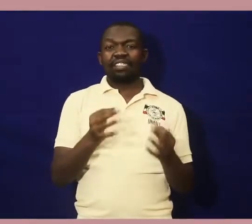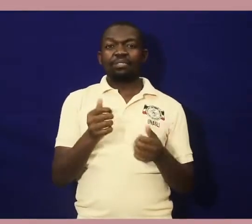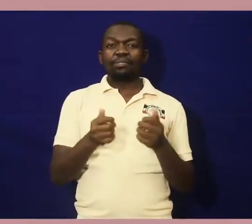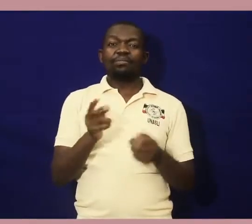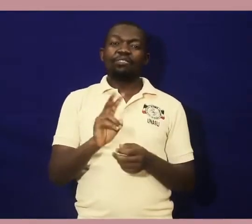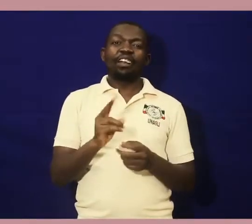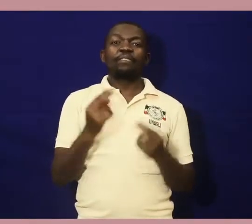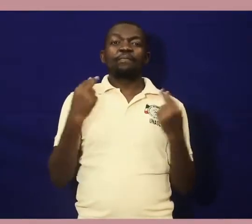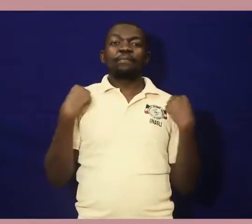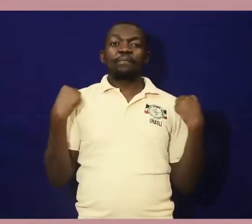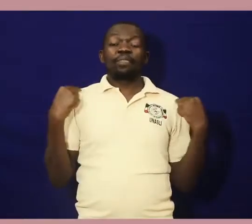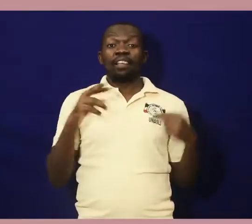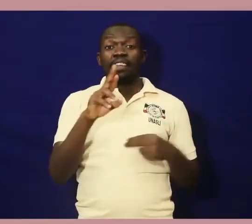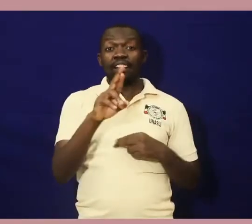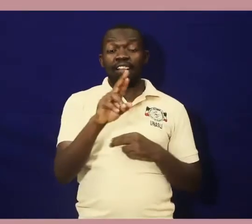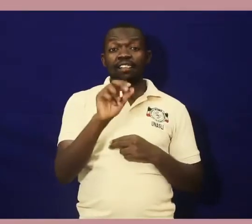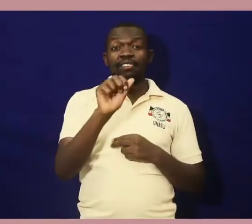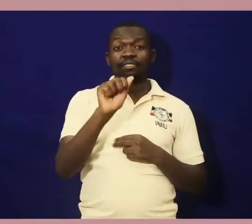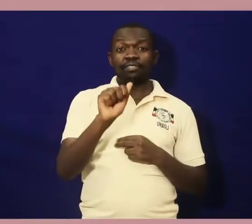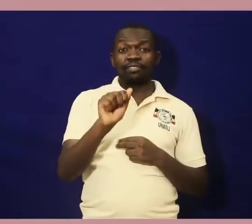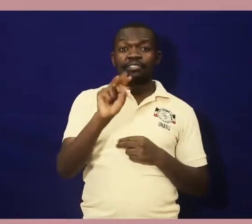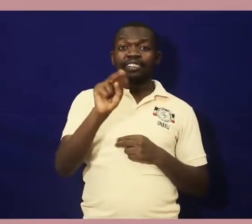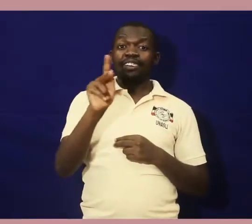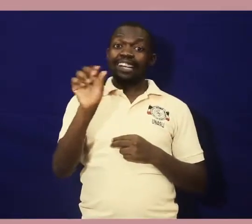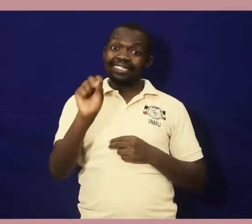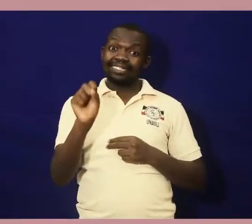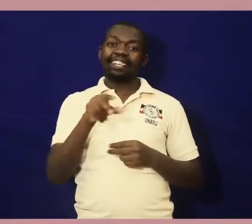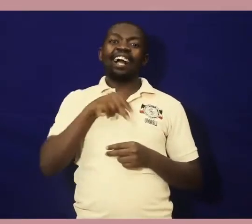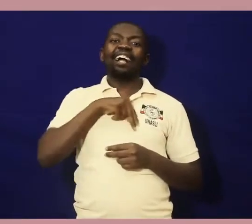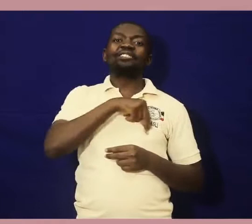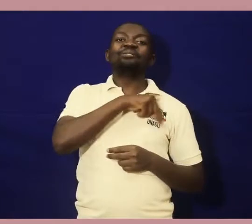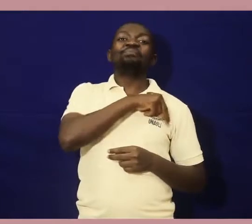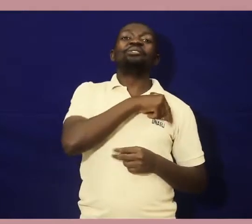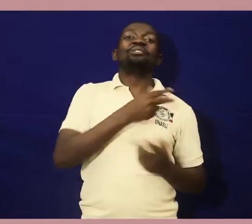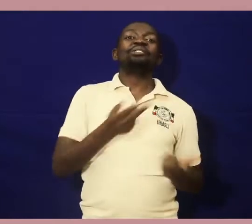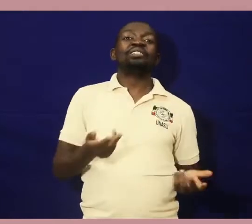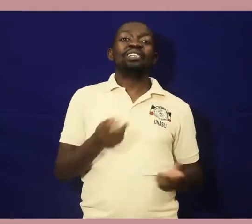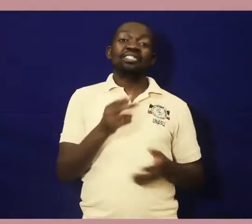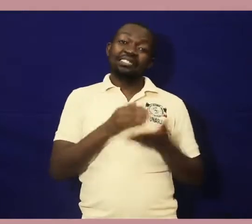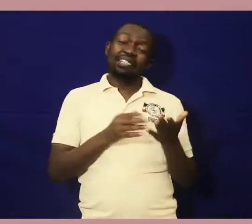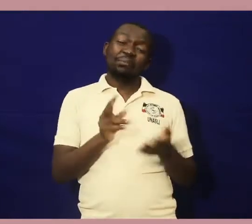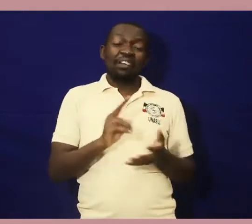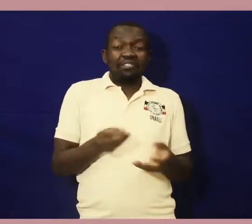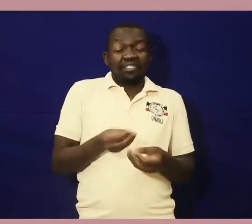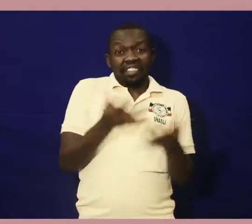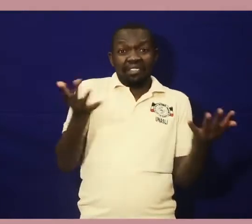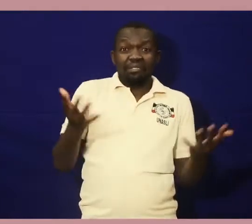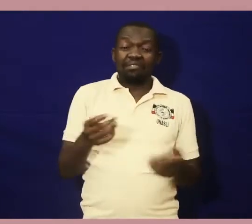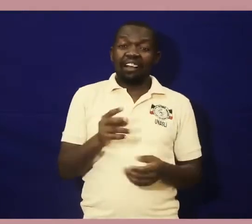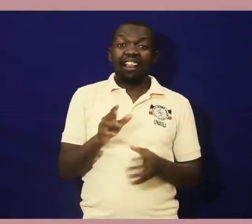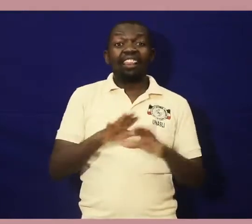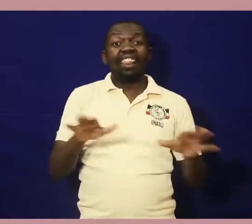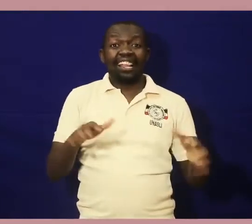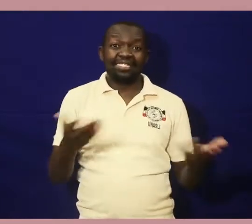the ranks and the medals. They were also awarded some pieces of land,